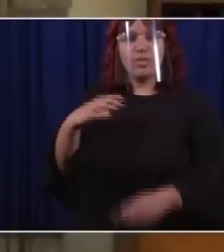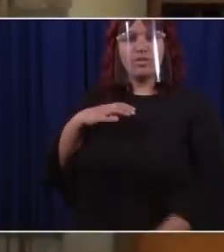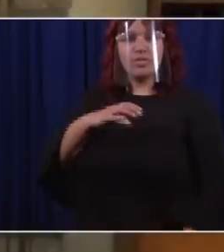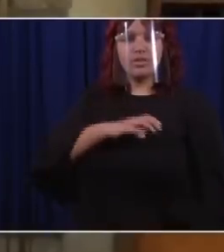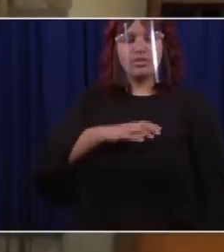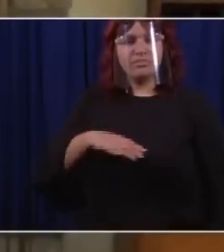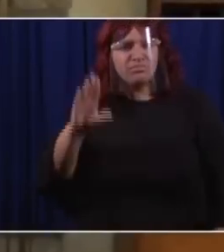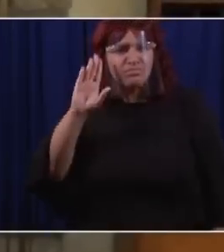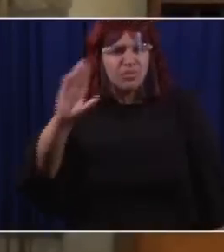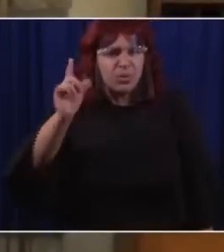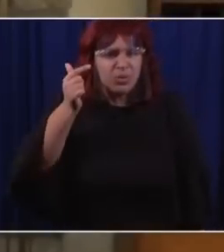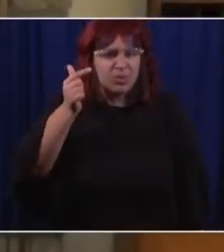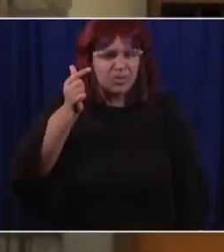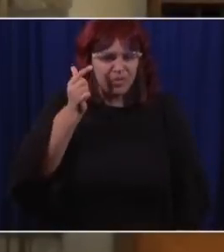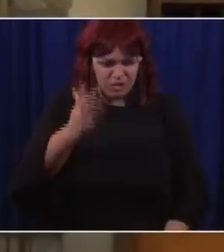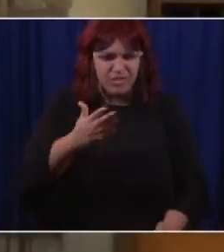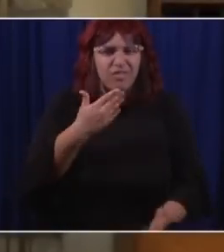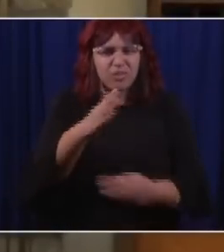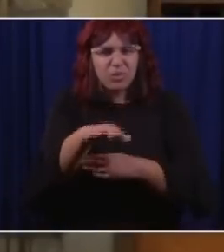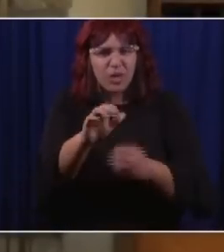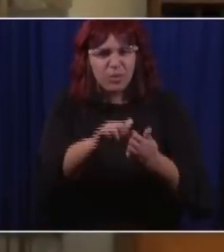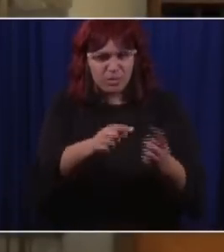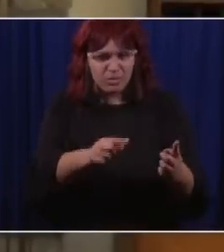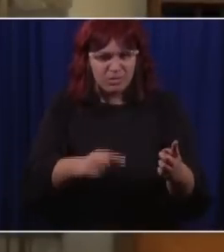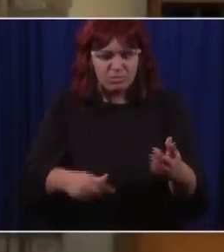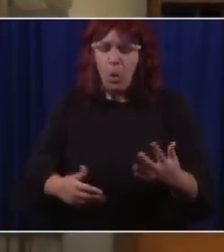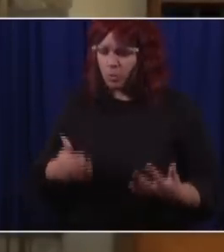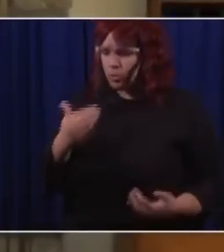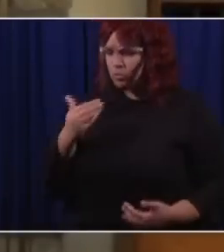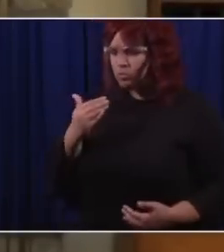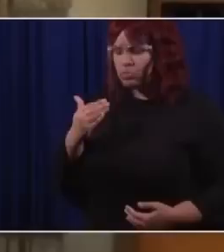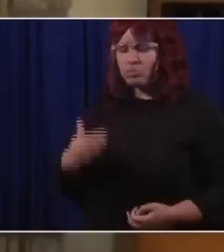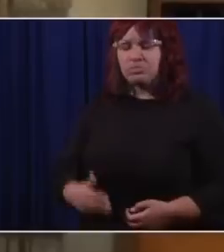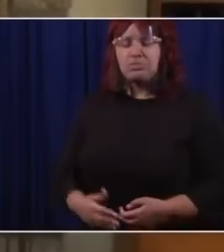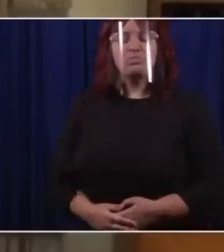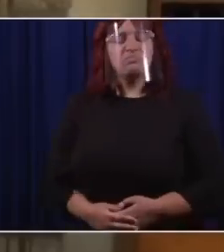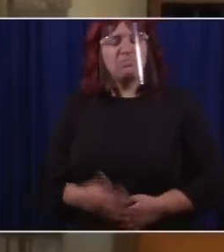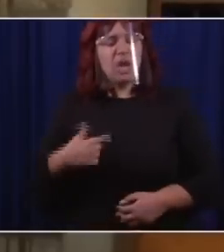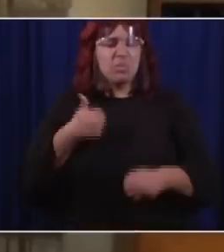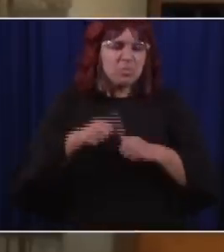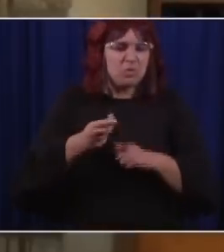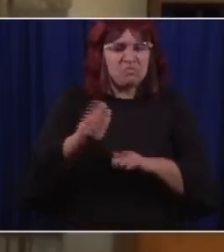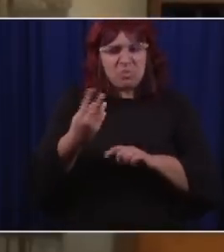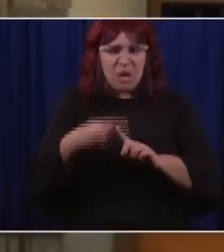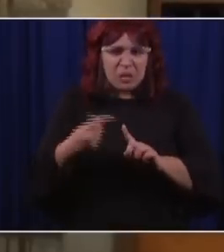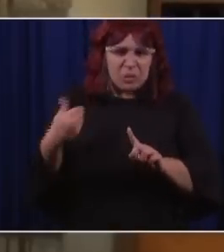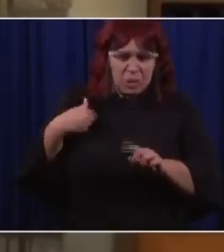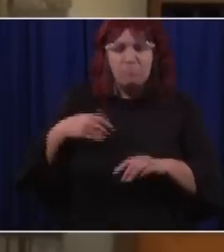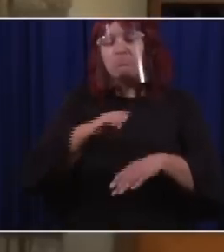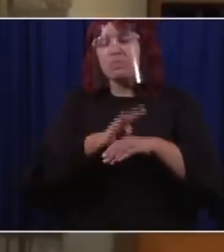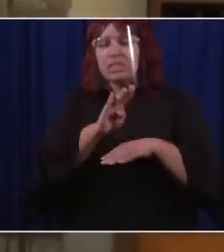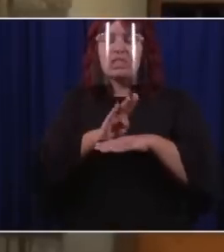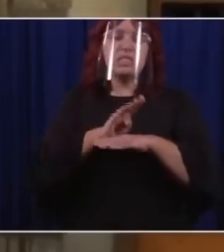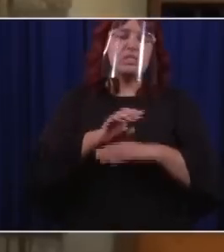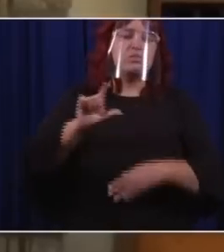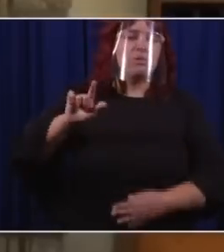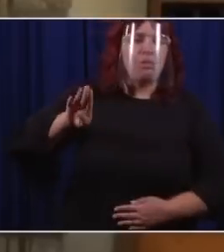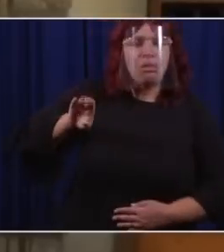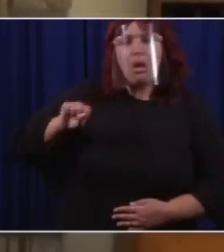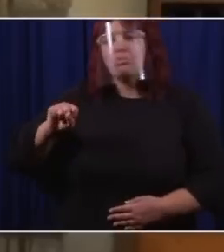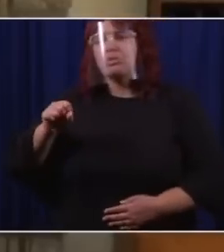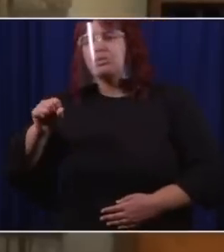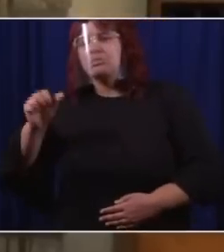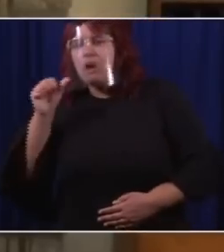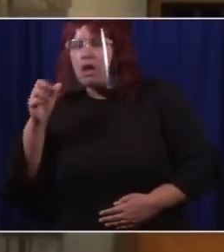good. Governor, I remember quite a few months back when businesses opened back up and clubs and bars and restaurants.